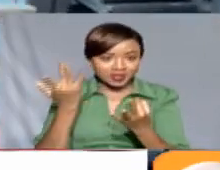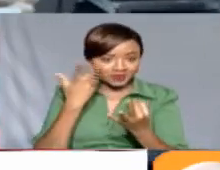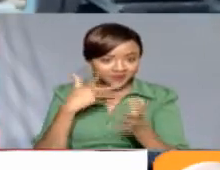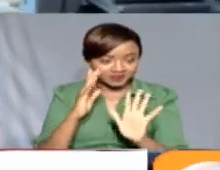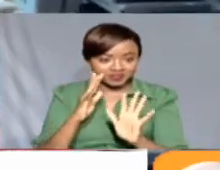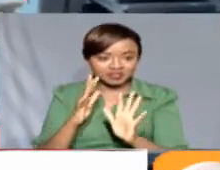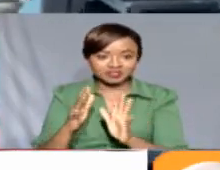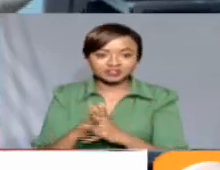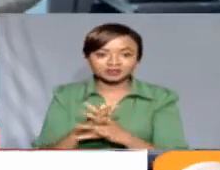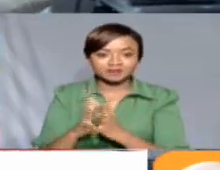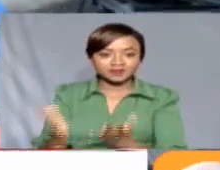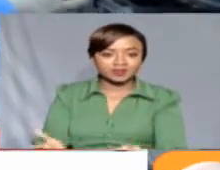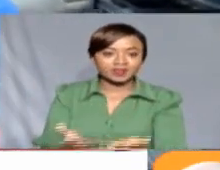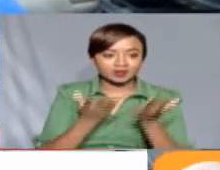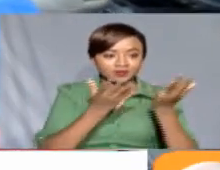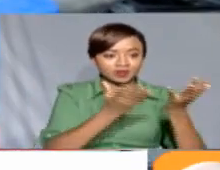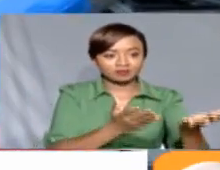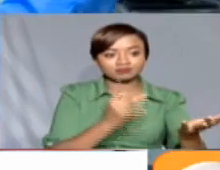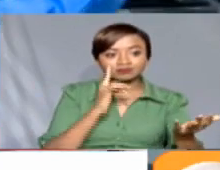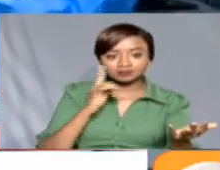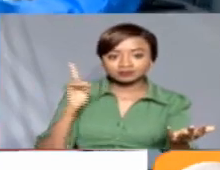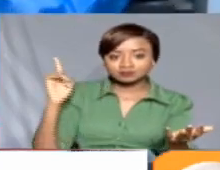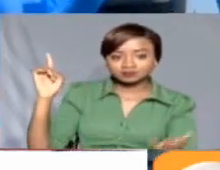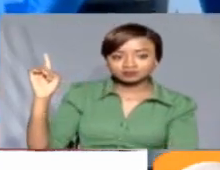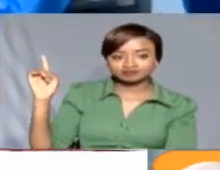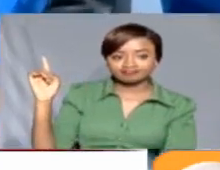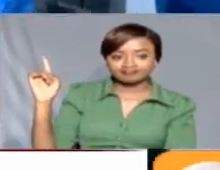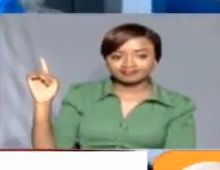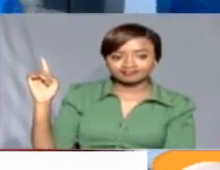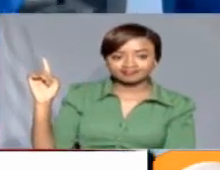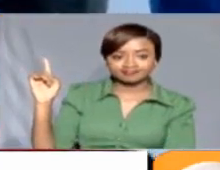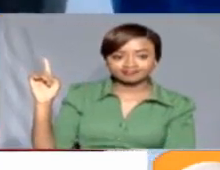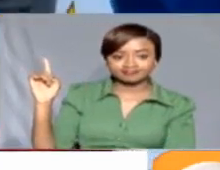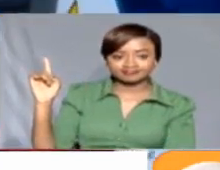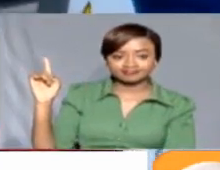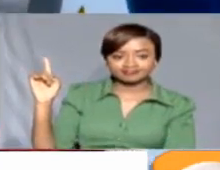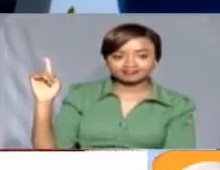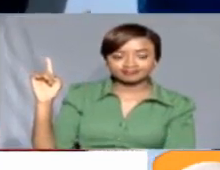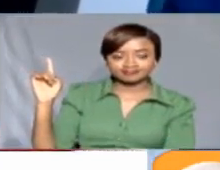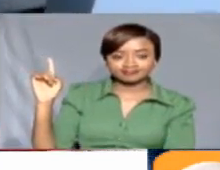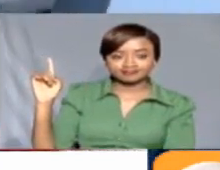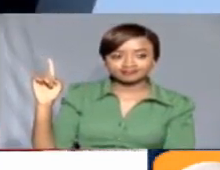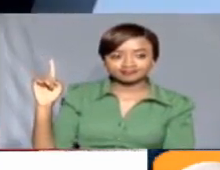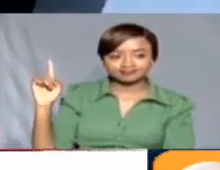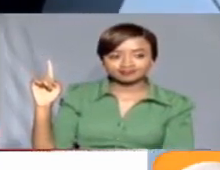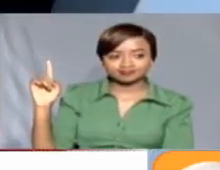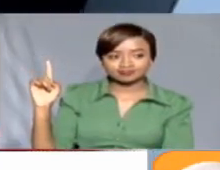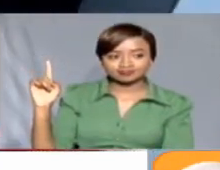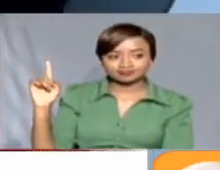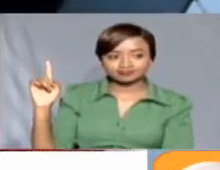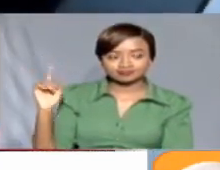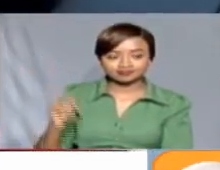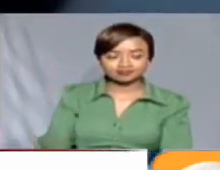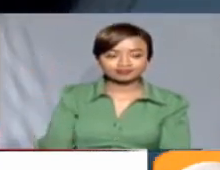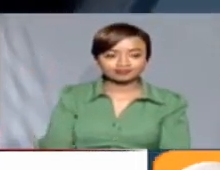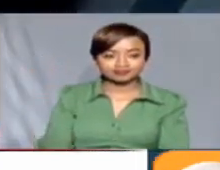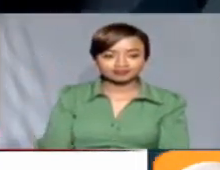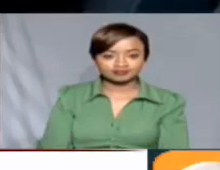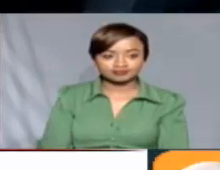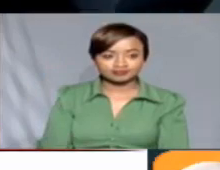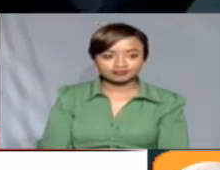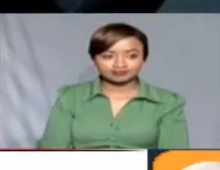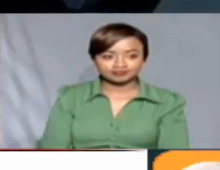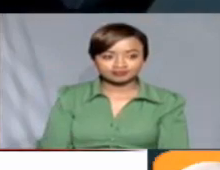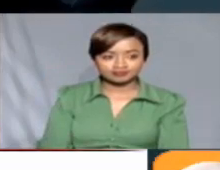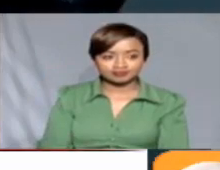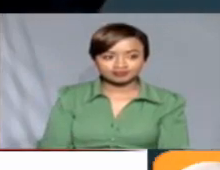is loaded onto the plate. Okay. And this plate is what goes into the machine. Uh-huh. In there is where the